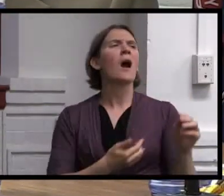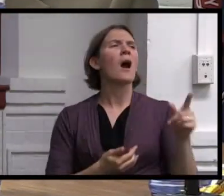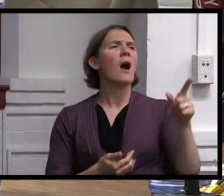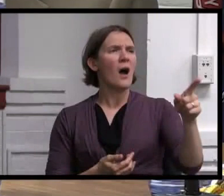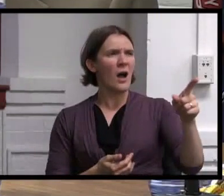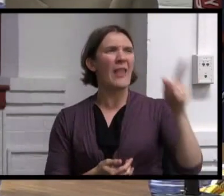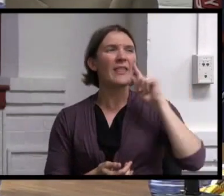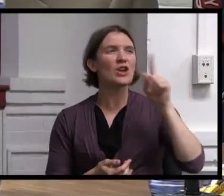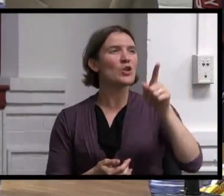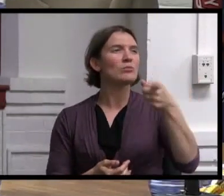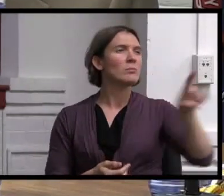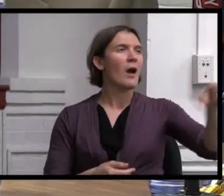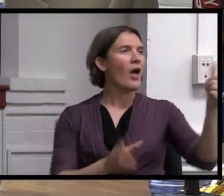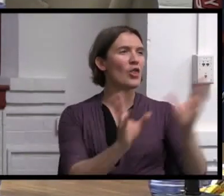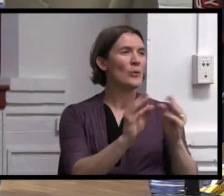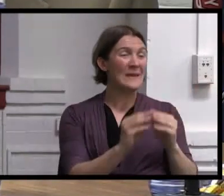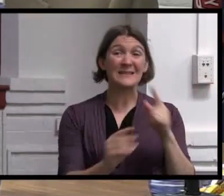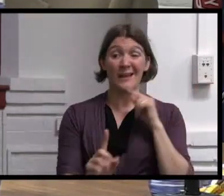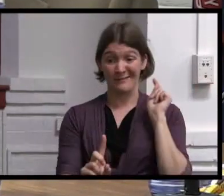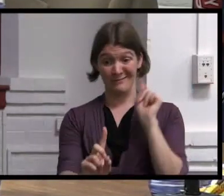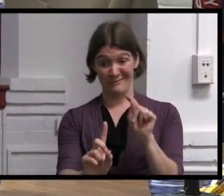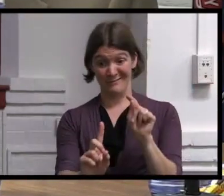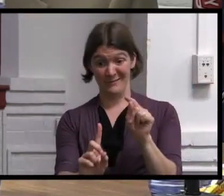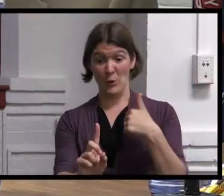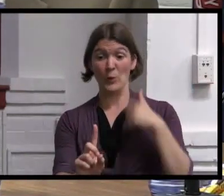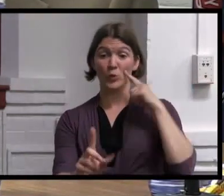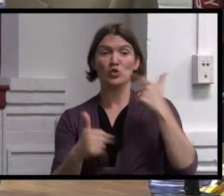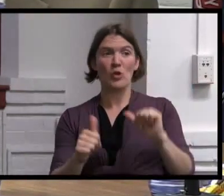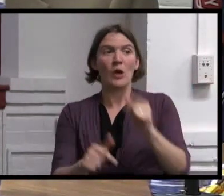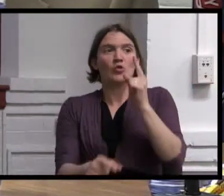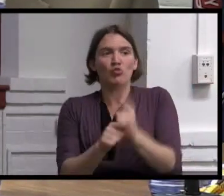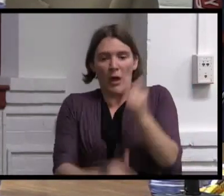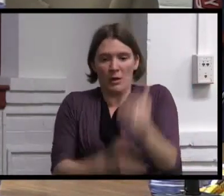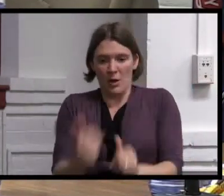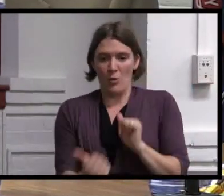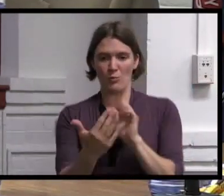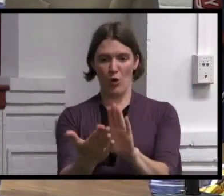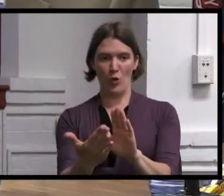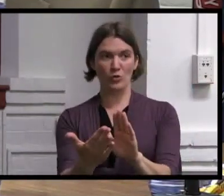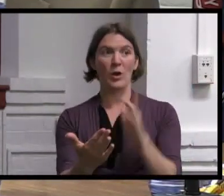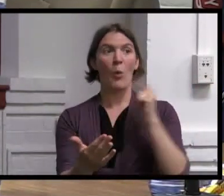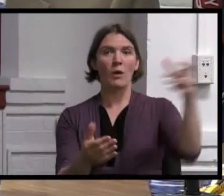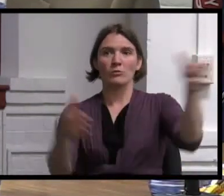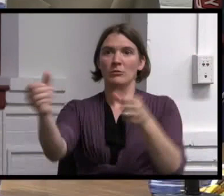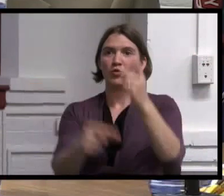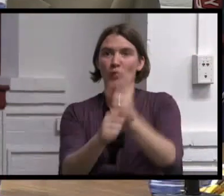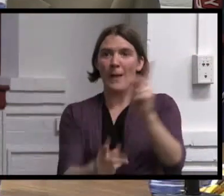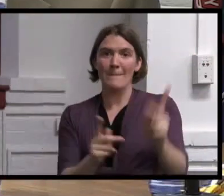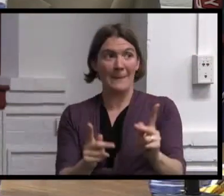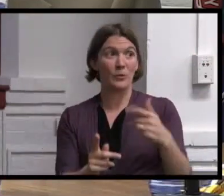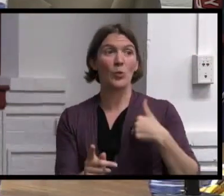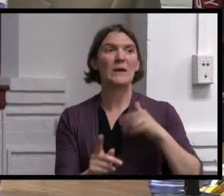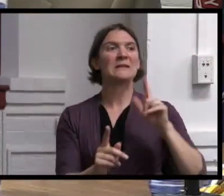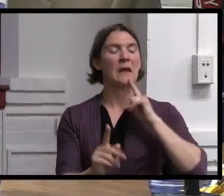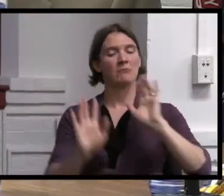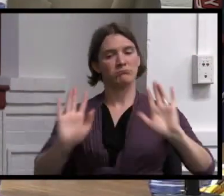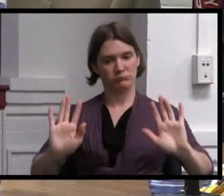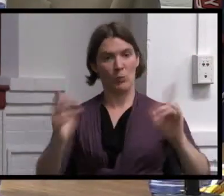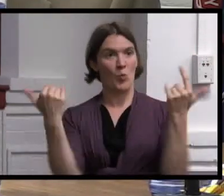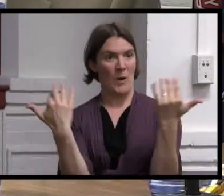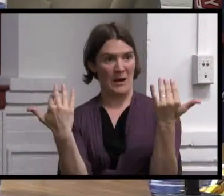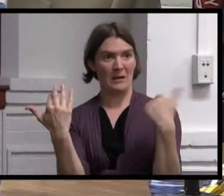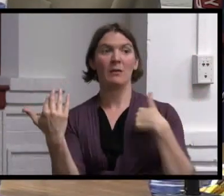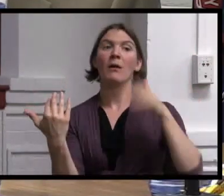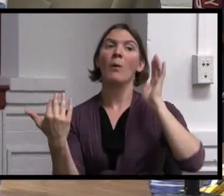at that other meeting, was we wanna do what we're doing correctly and involve the right people. So that's why we sort of said we're